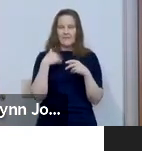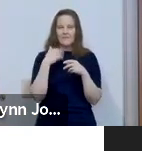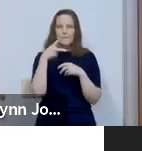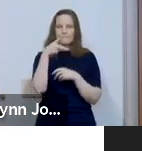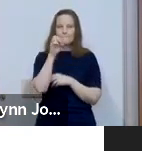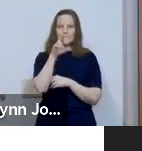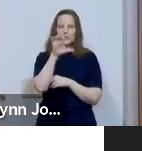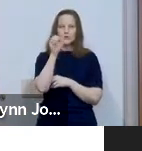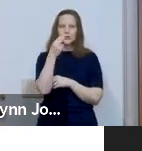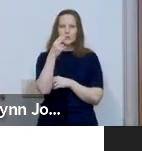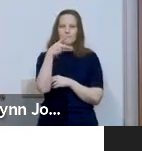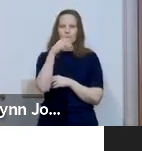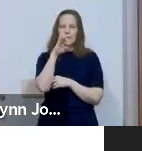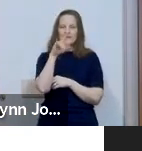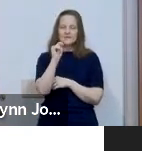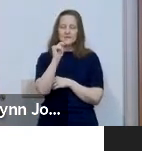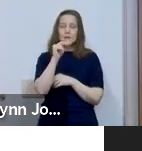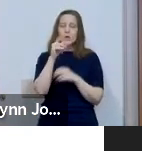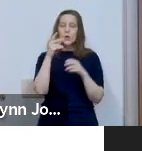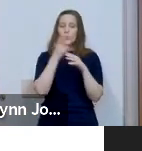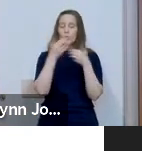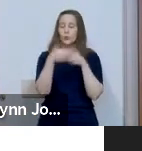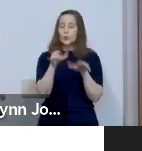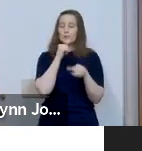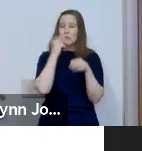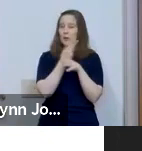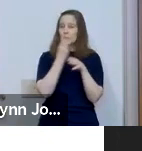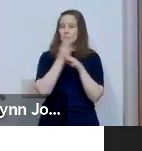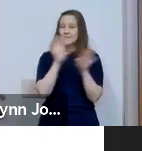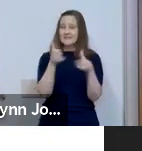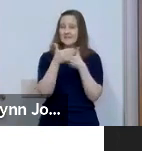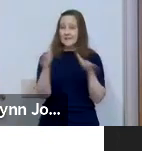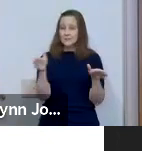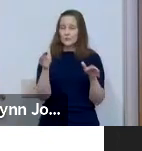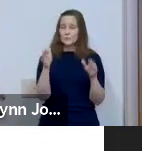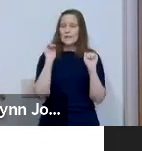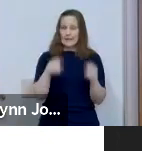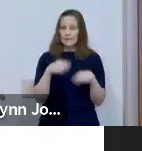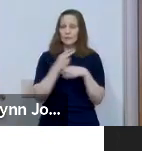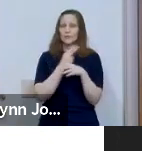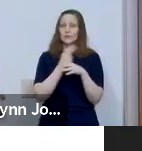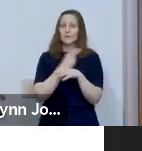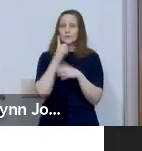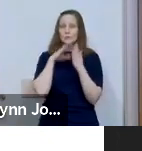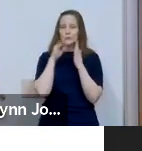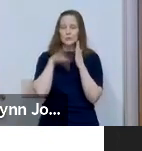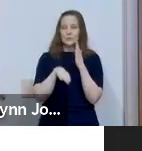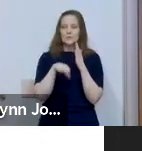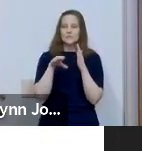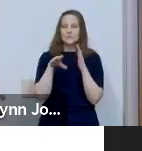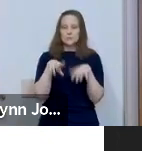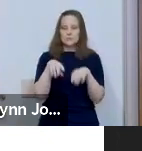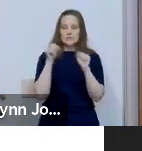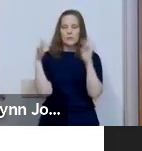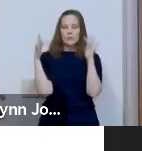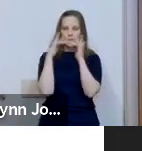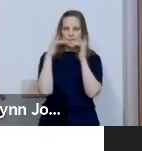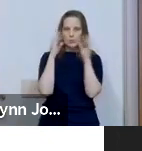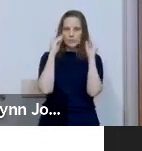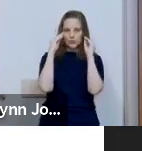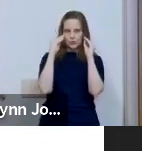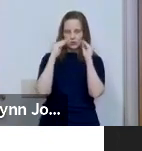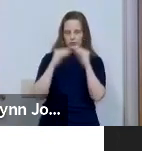points. These are rooms that are not being used as classrooms that can be used for students to take their remote instruction